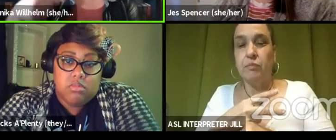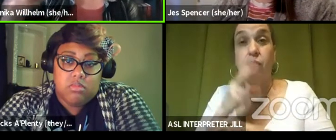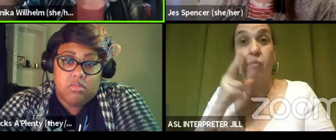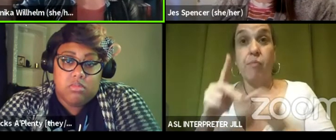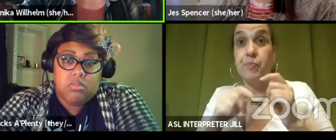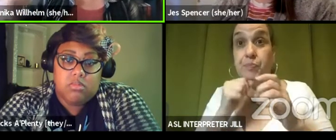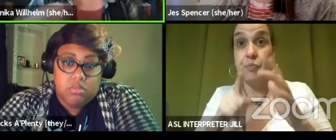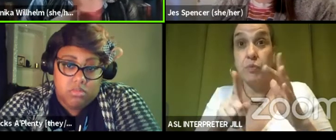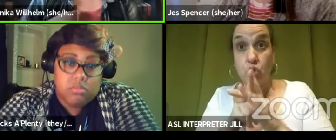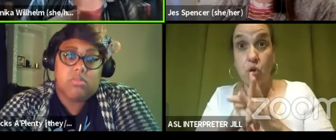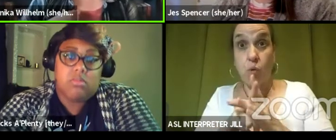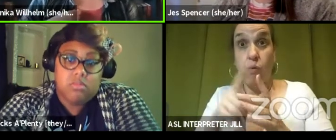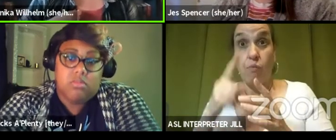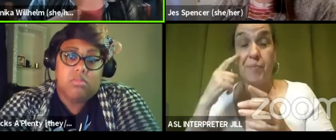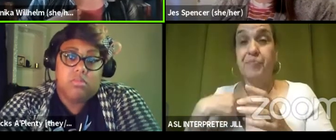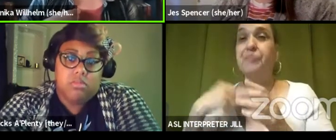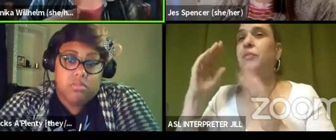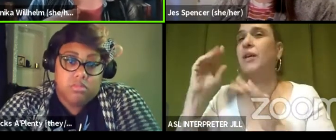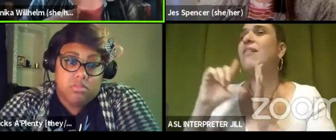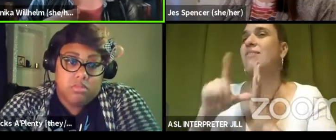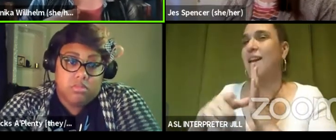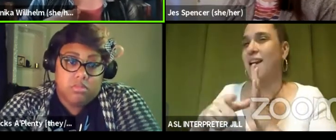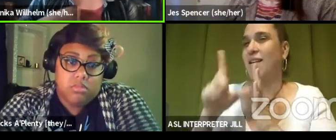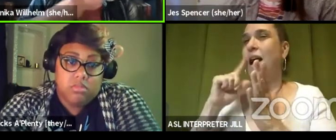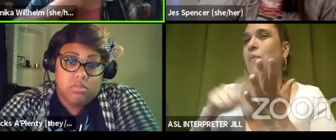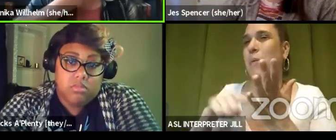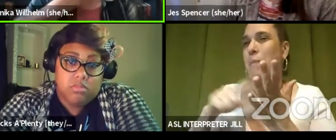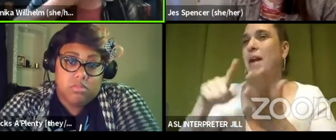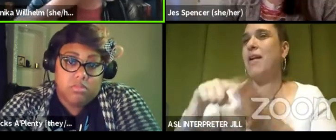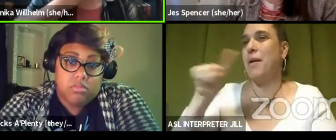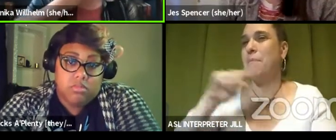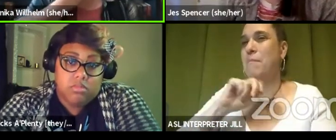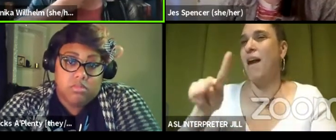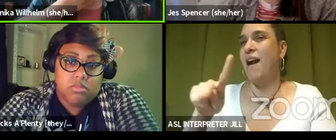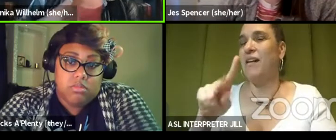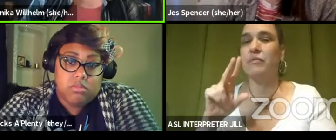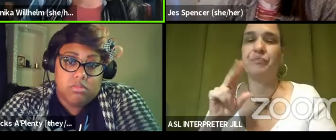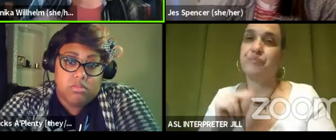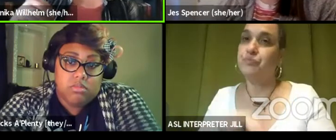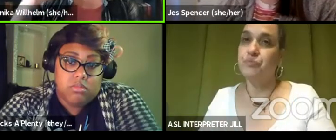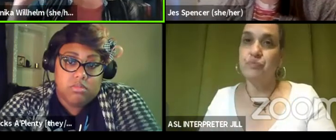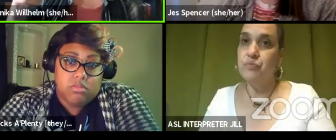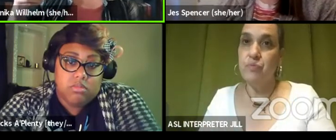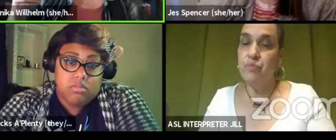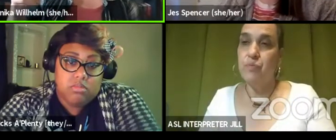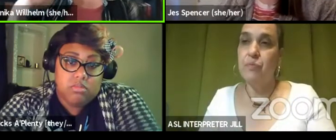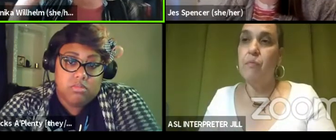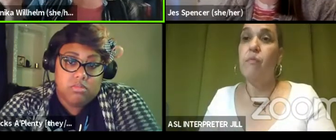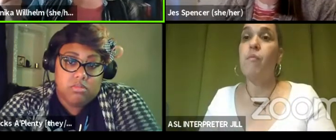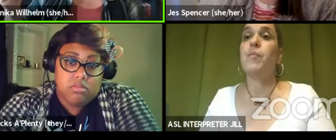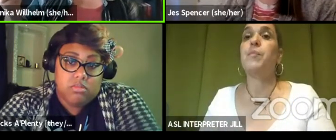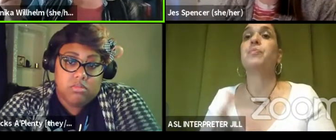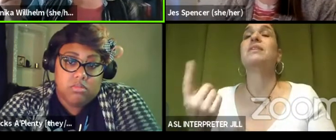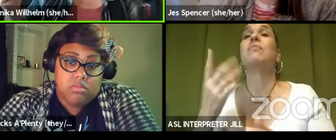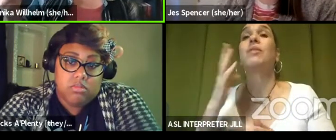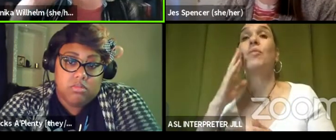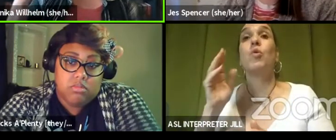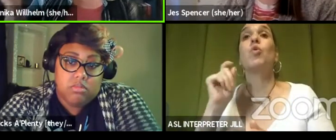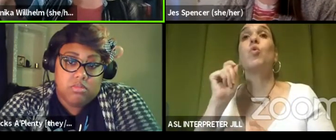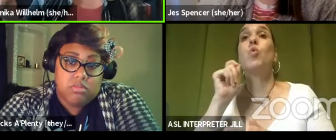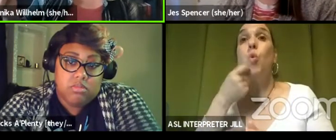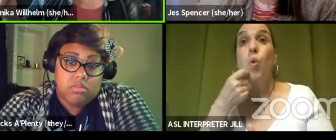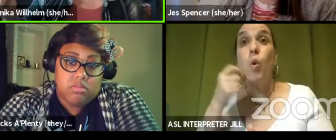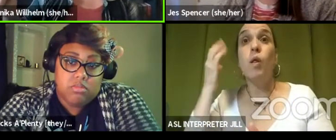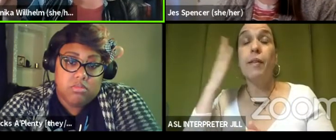me expecting that at some point I would pay them back down the line. So what would be really cool is in this industry where